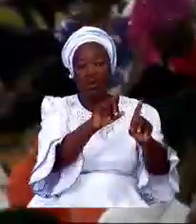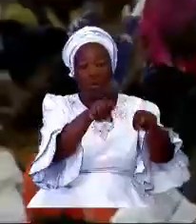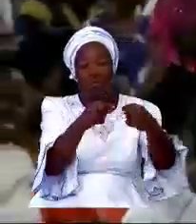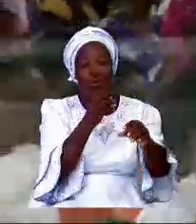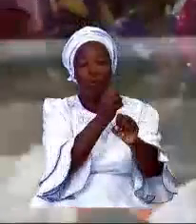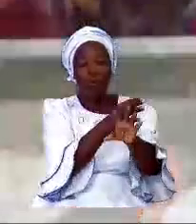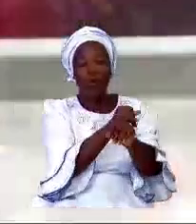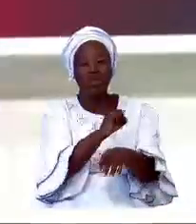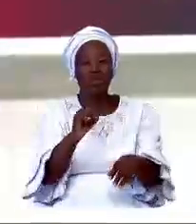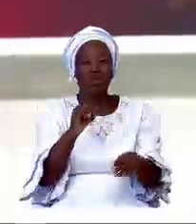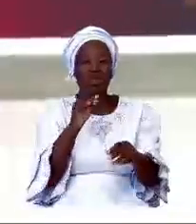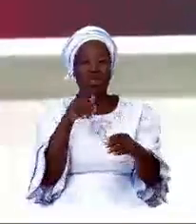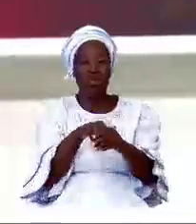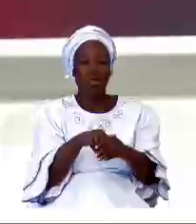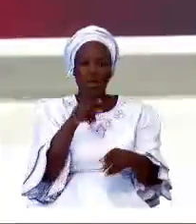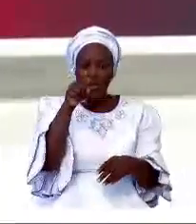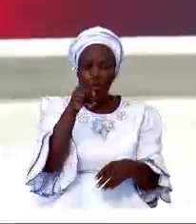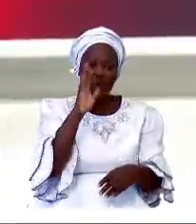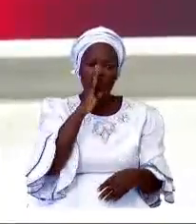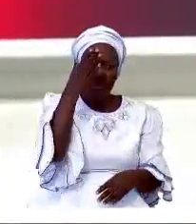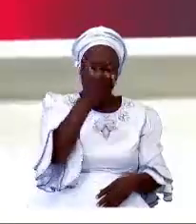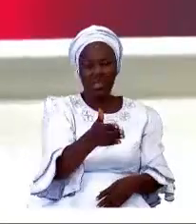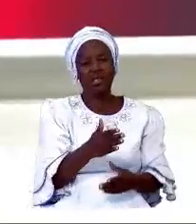When the saints go marching in,